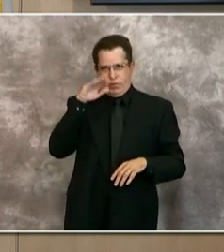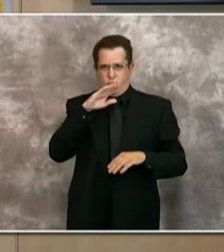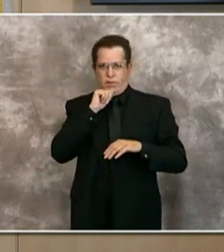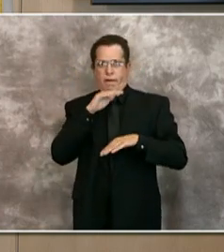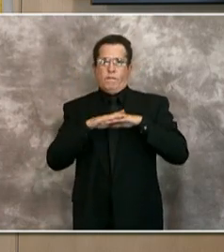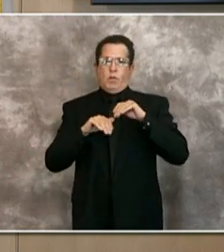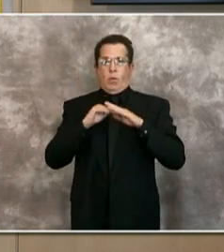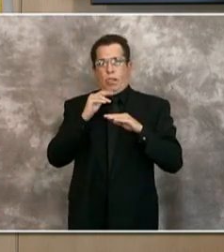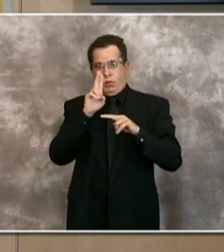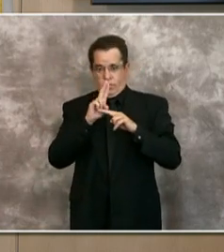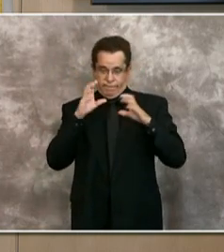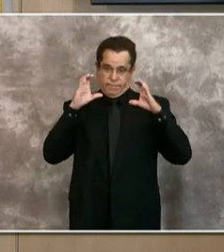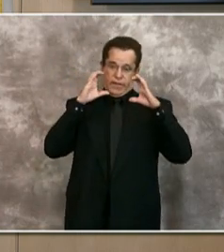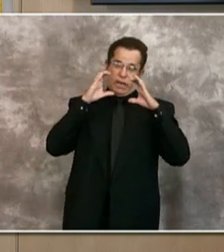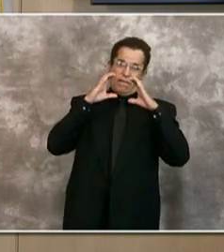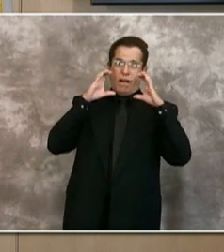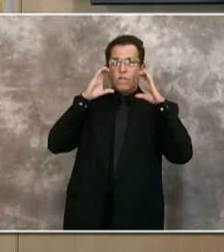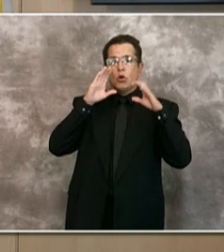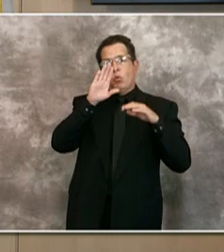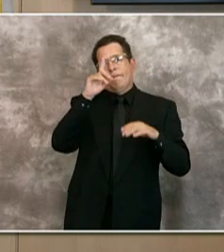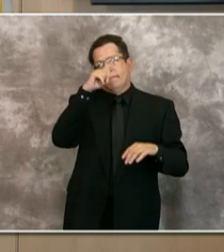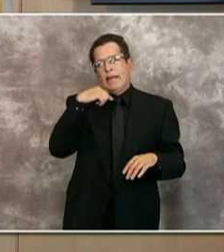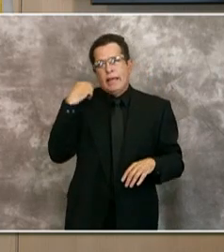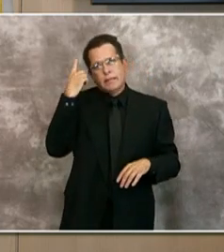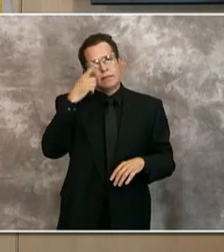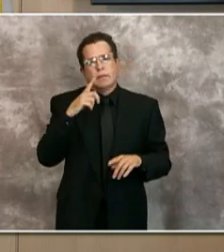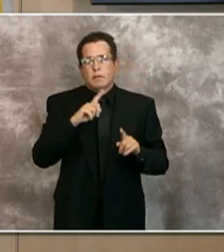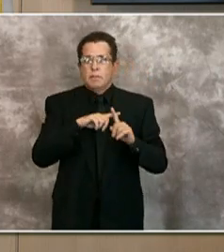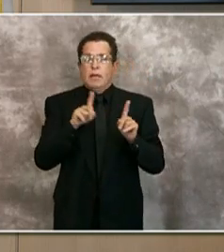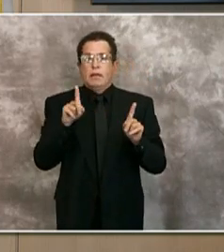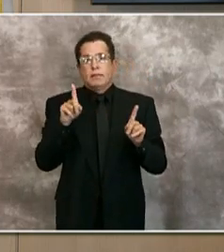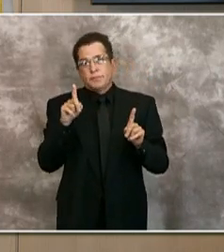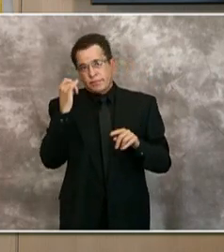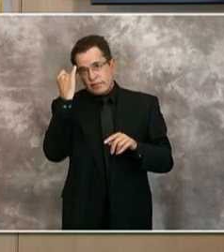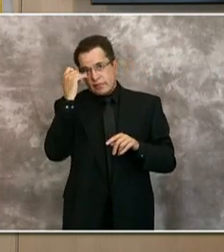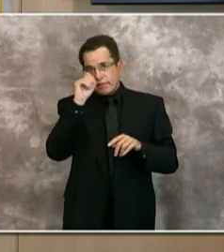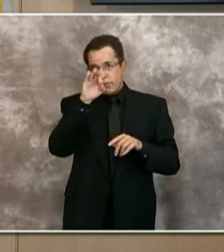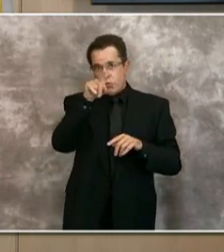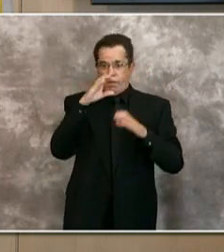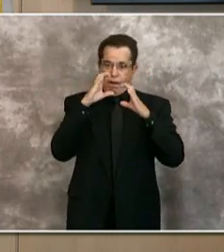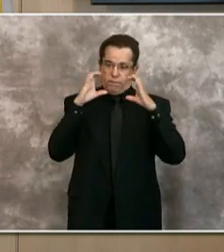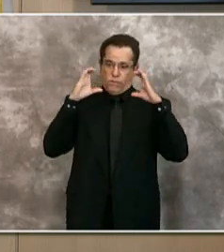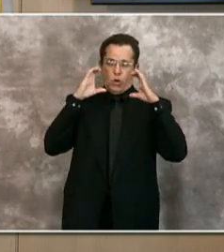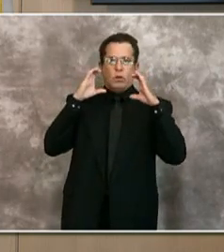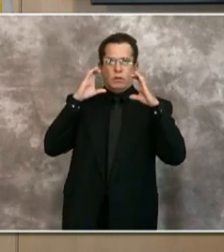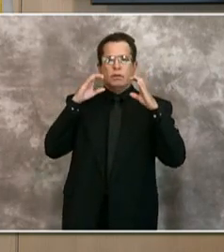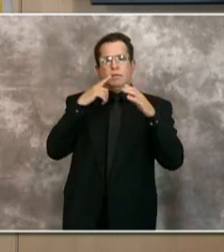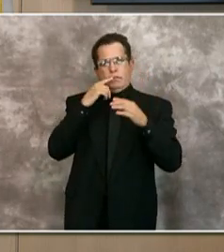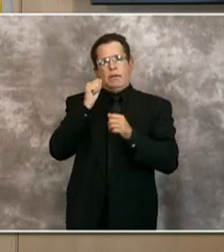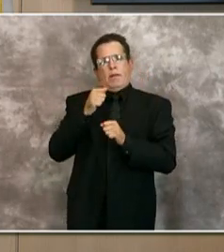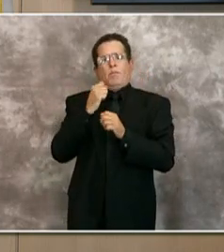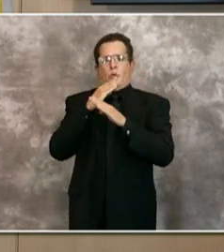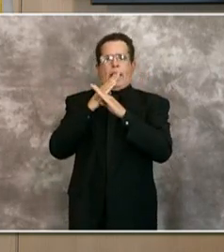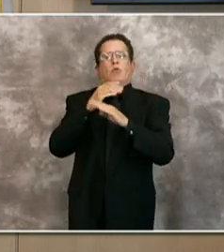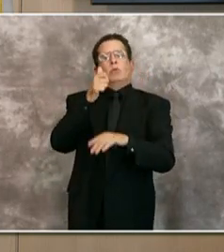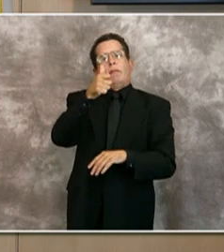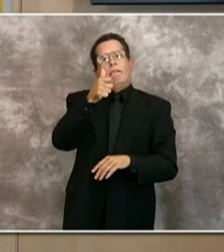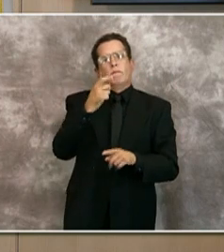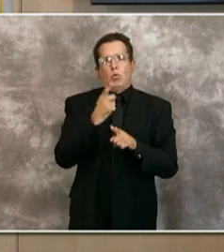your face. But if you think about it, covering your face is one of the easiest things you can do right